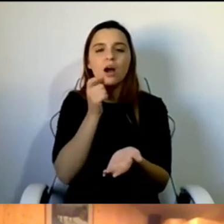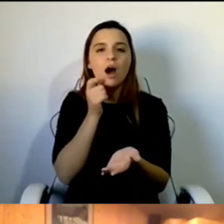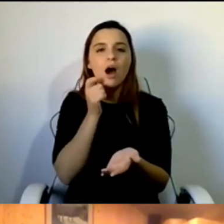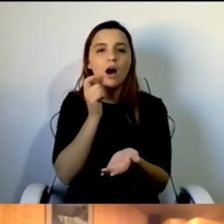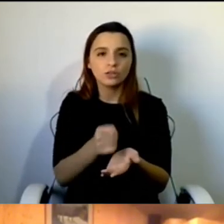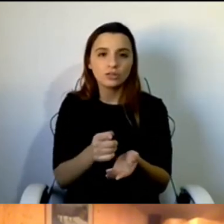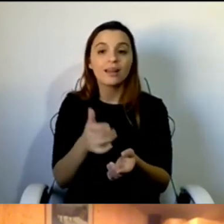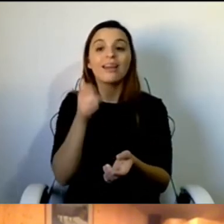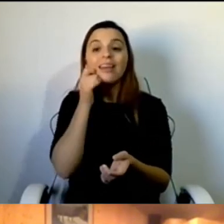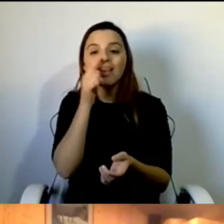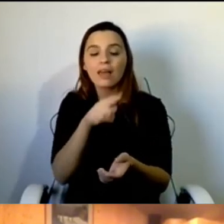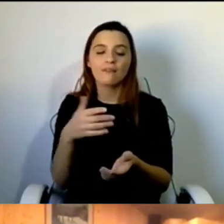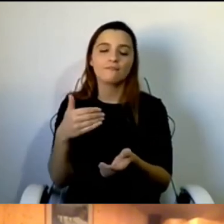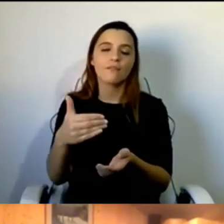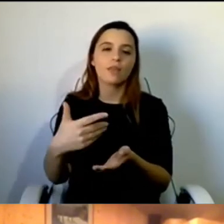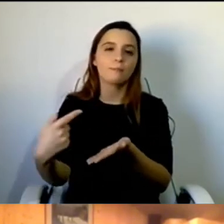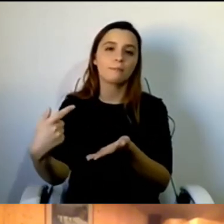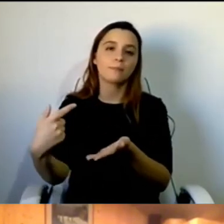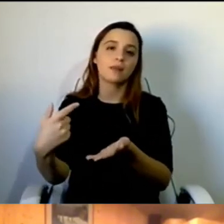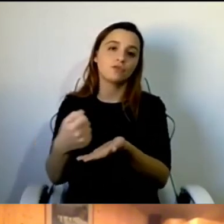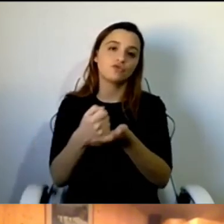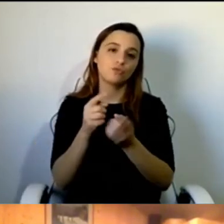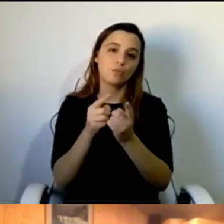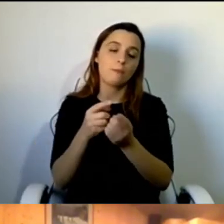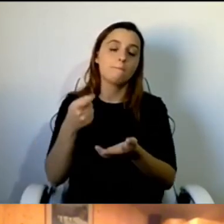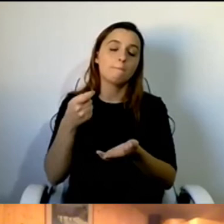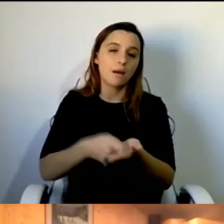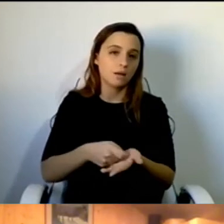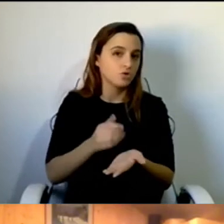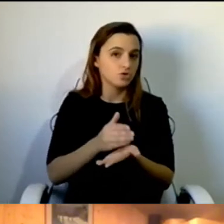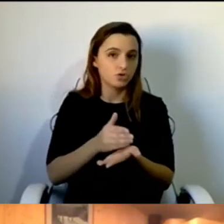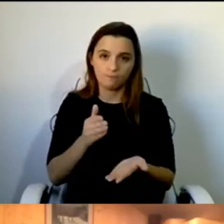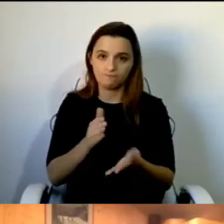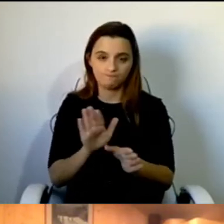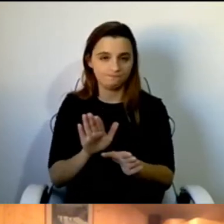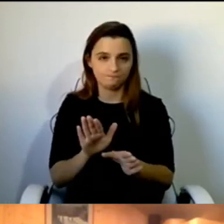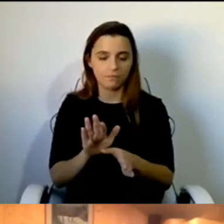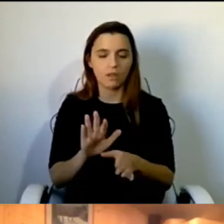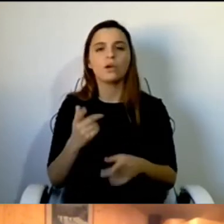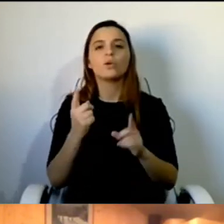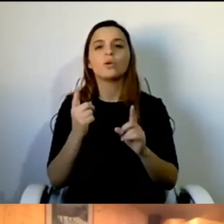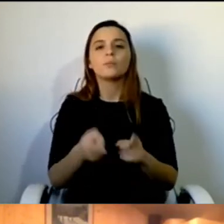they're starting this talk about maybe it cost too much, maybe there were too much